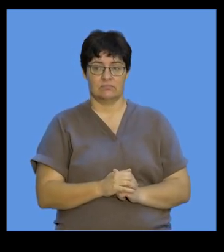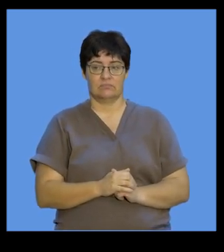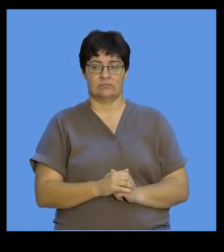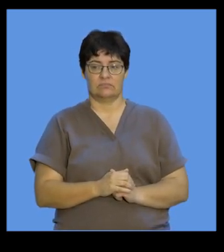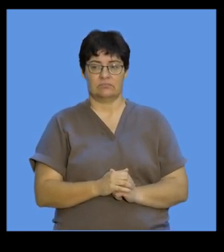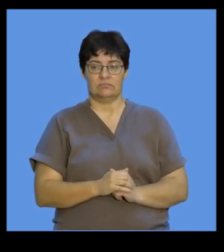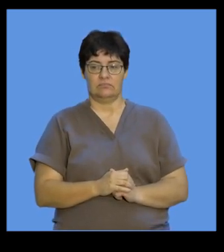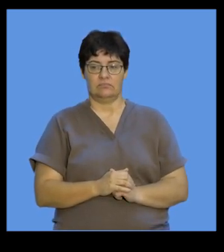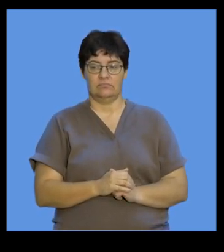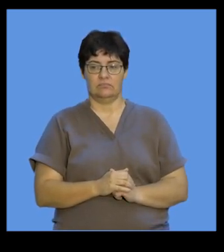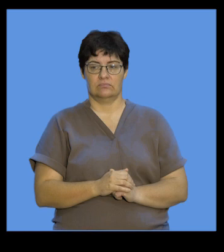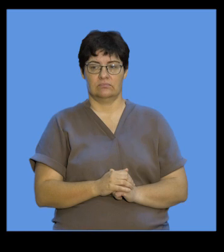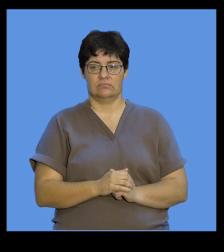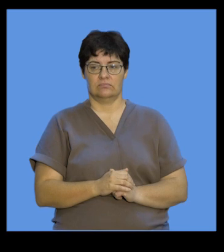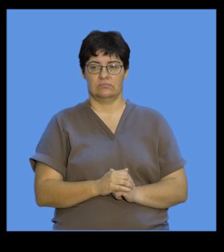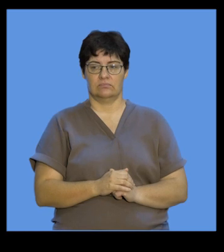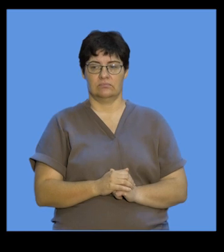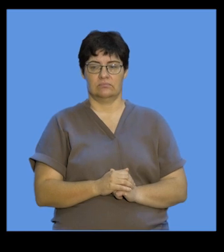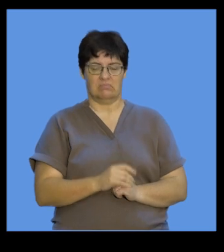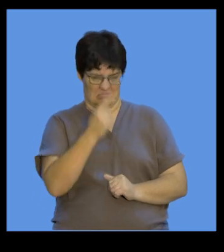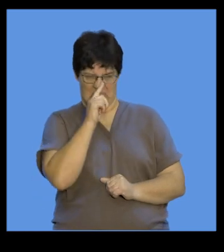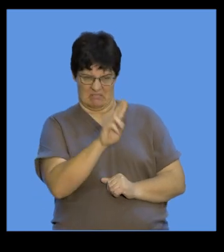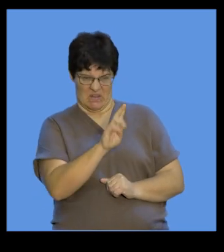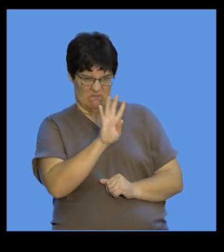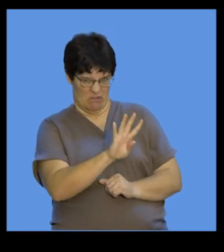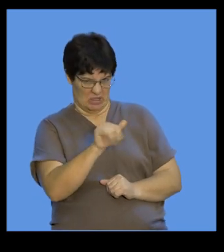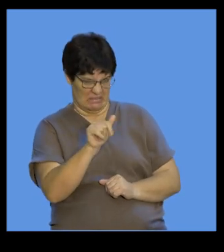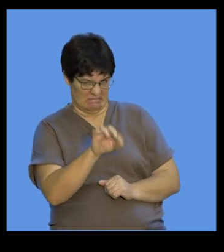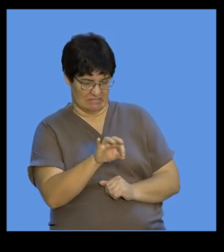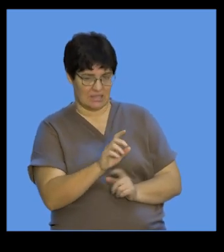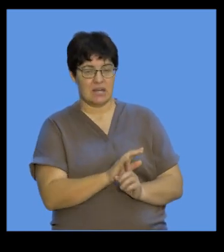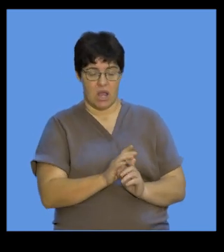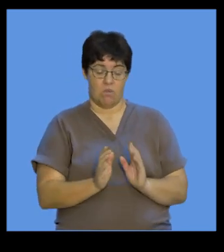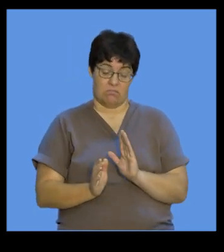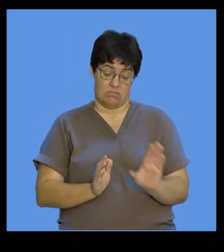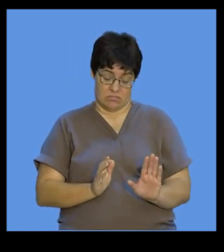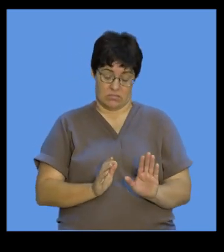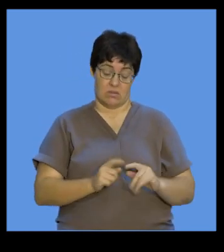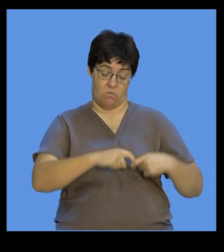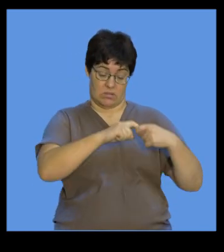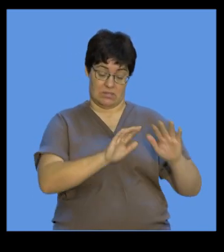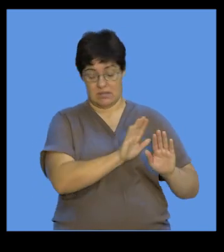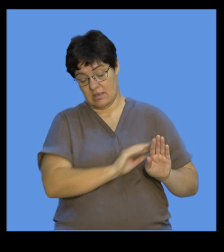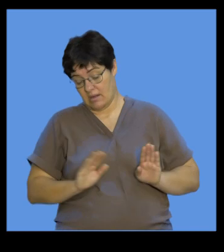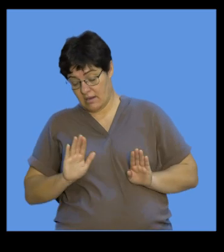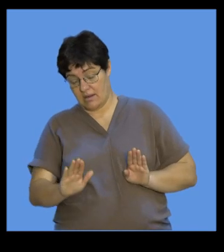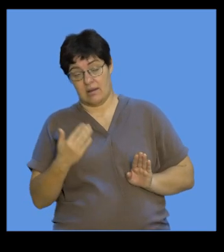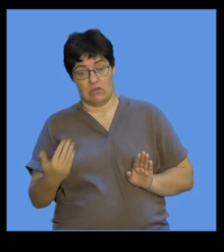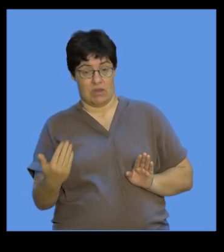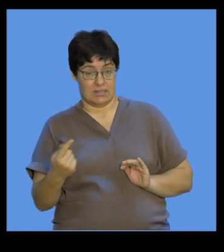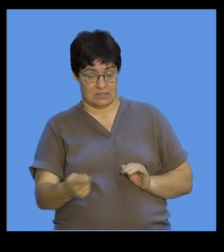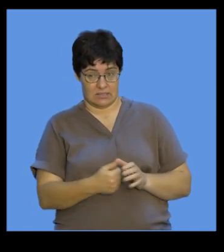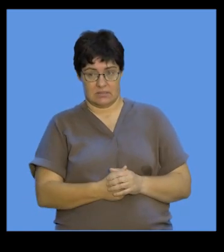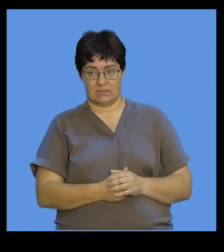Okay, oof, there you go, I think you can read that. Now I'm gonna do the other side, okay? So let's put